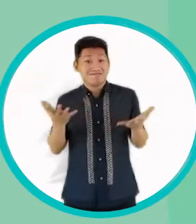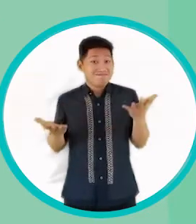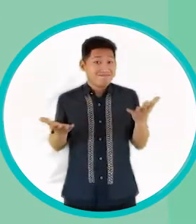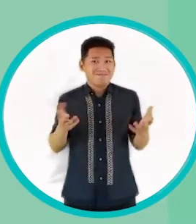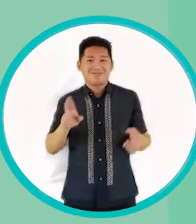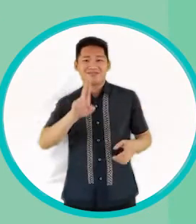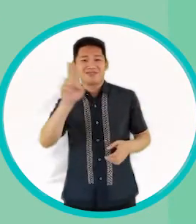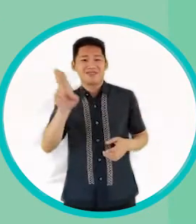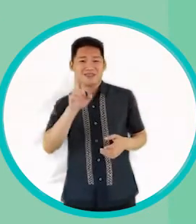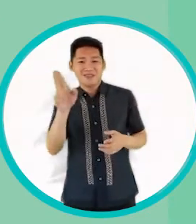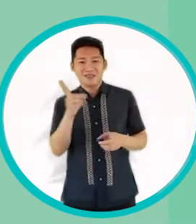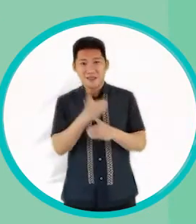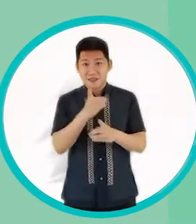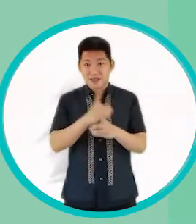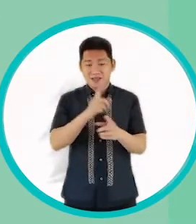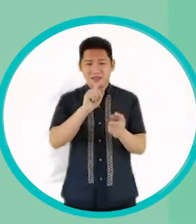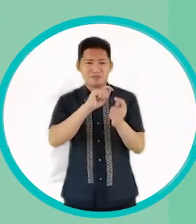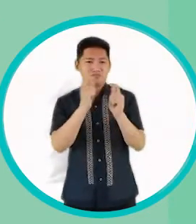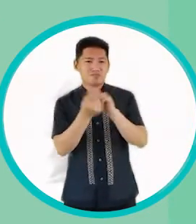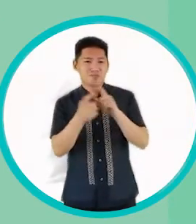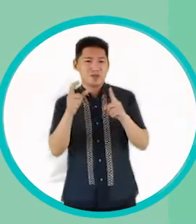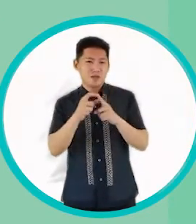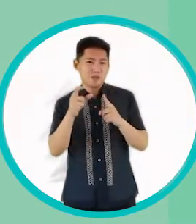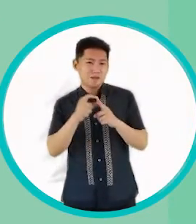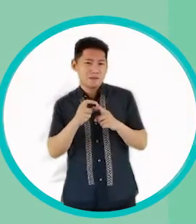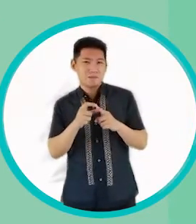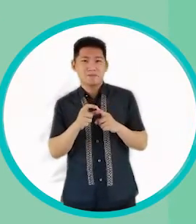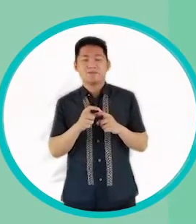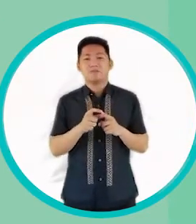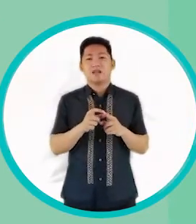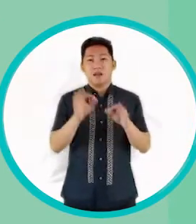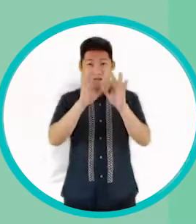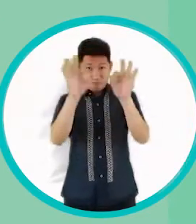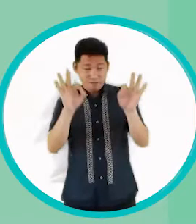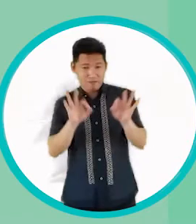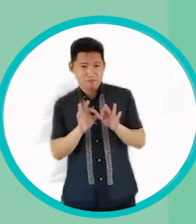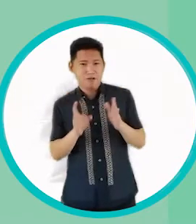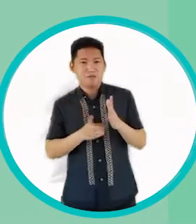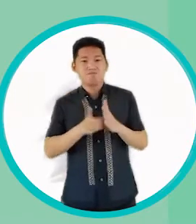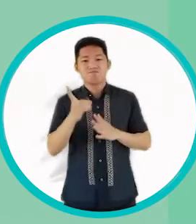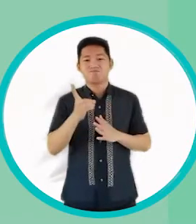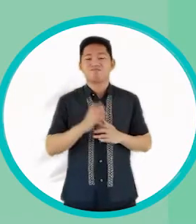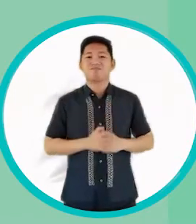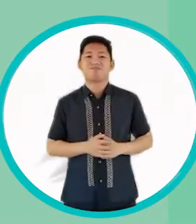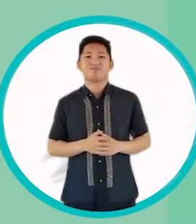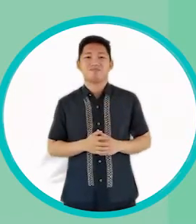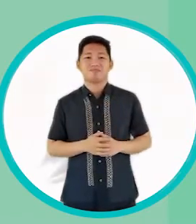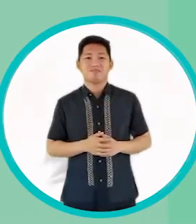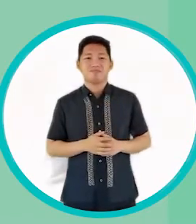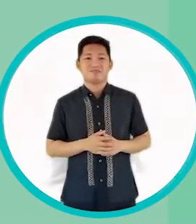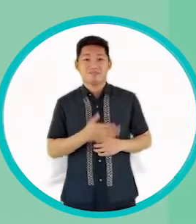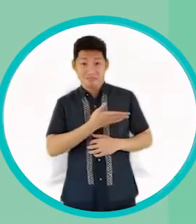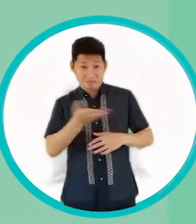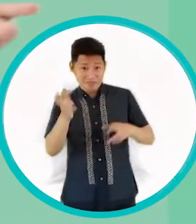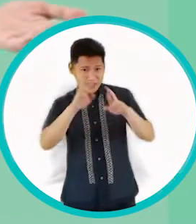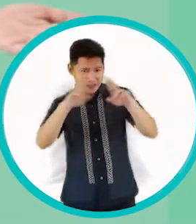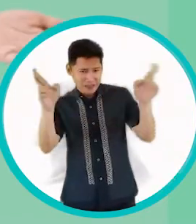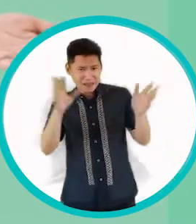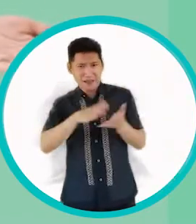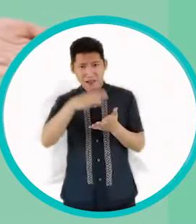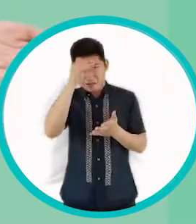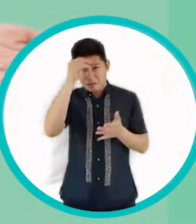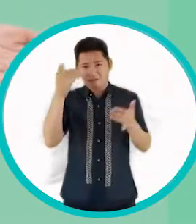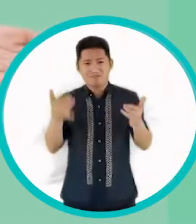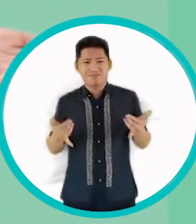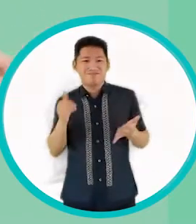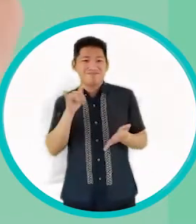course, use appropriate transition words for a particular pattern of development. Are you ready to